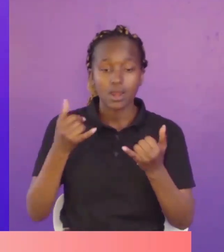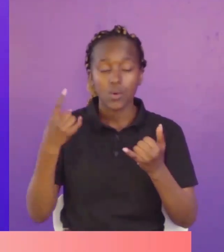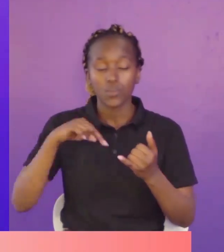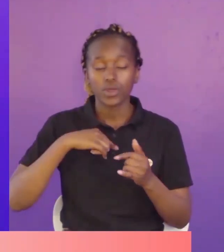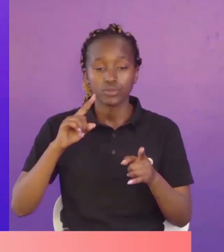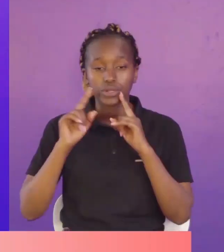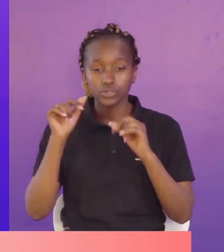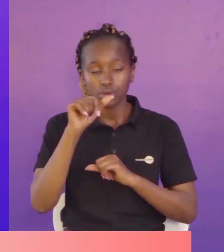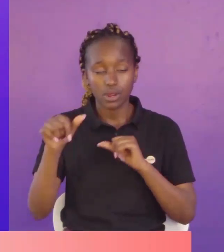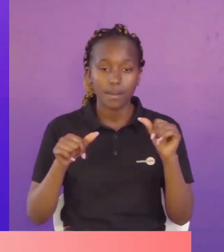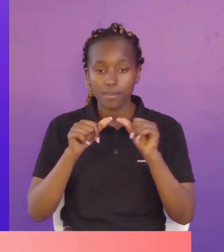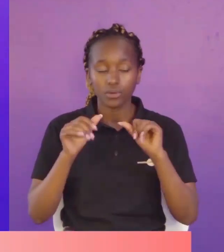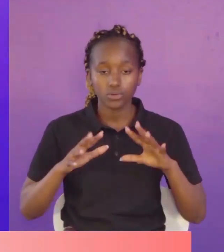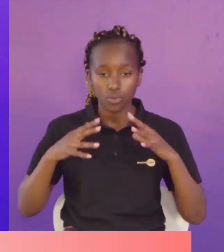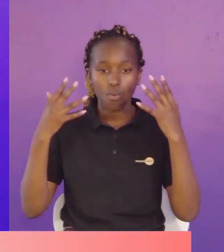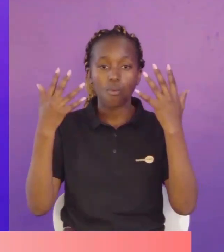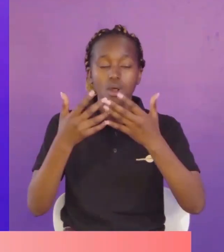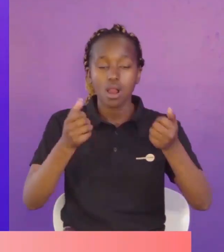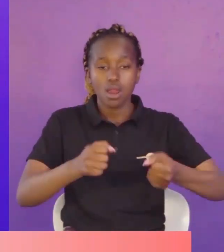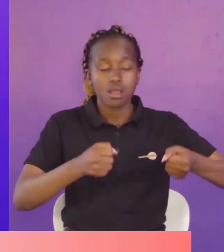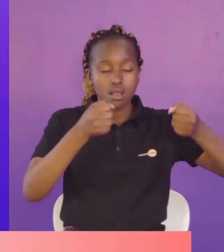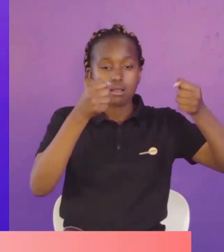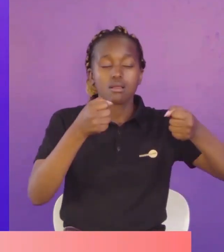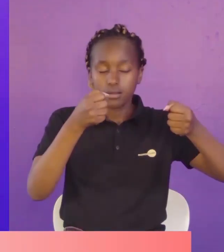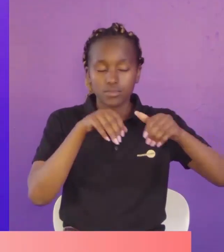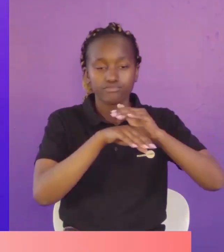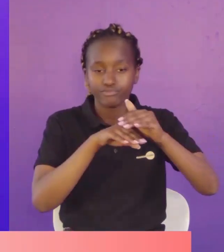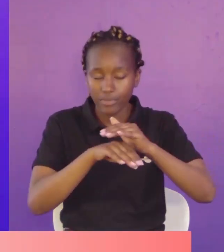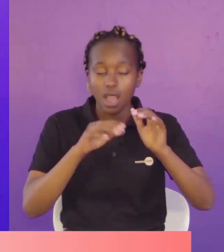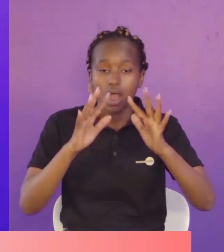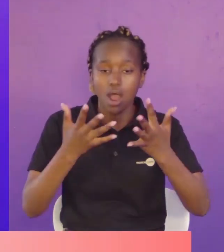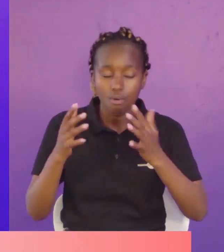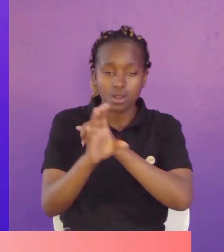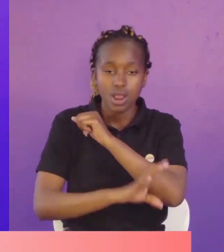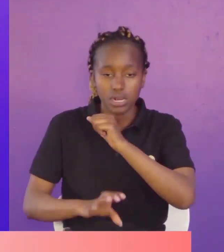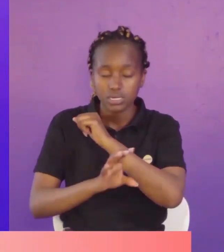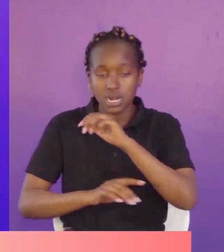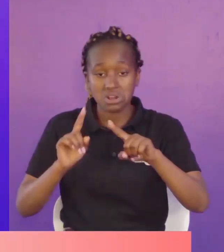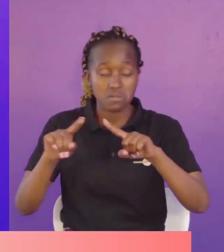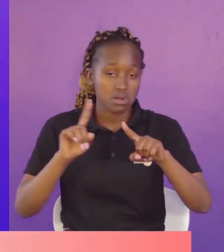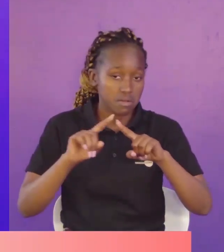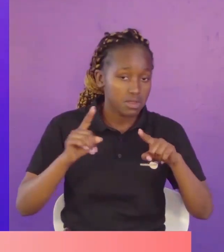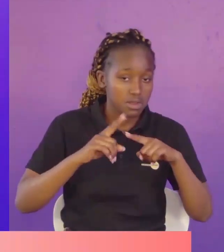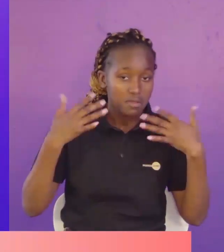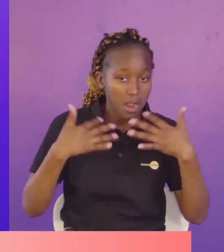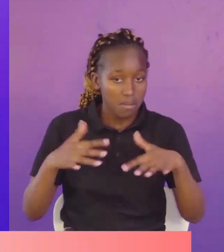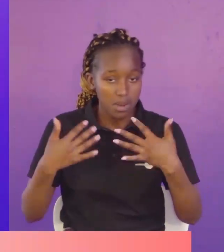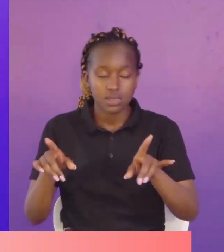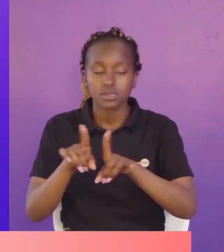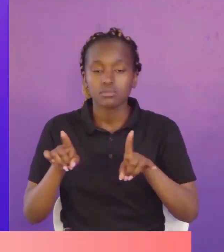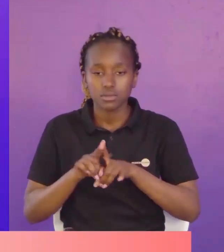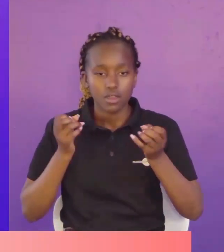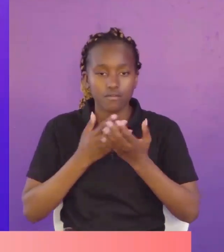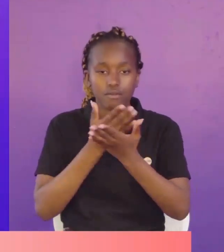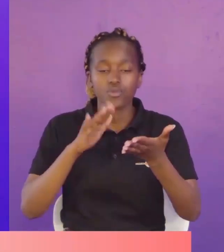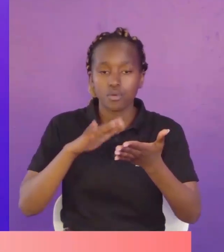Cup qualifiers, how countries have performed and all that. On the first part of this show, we'll